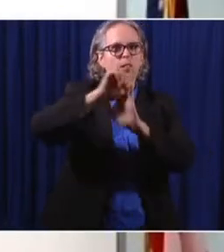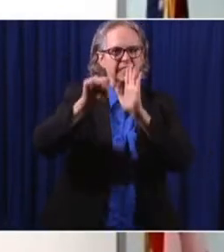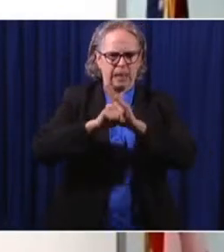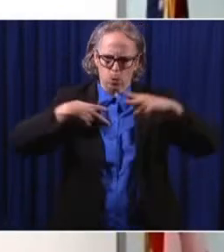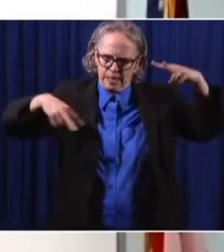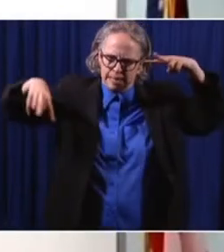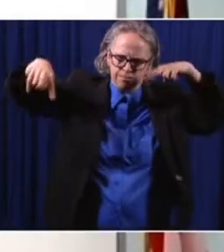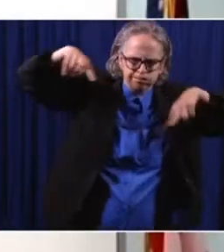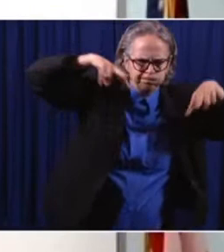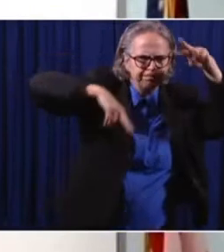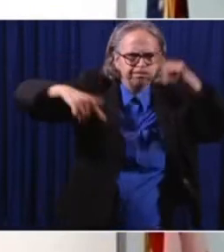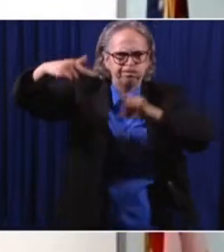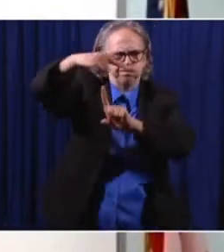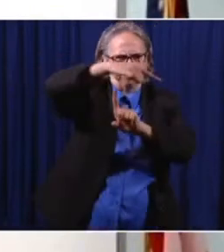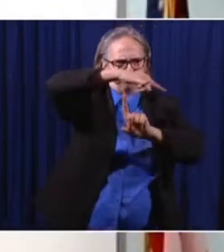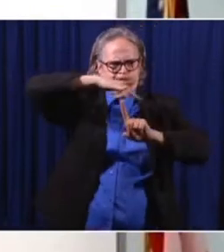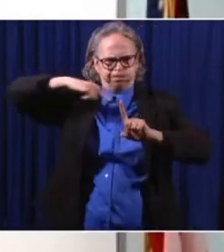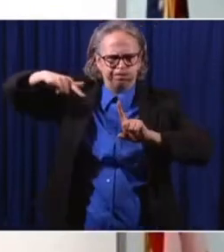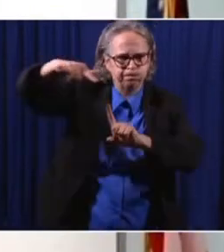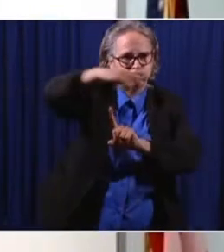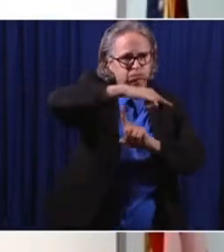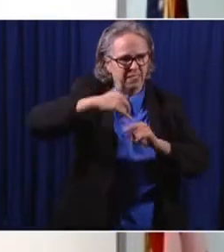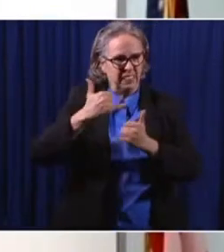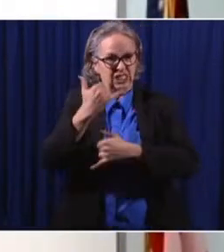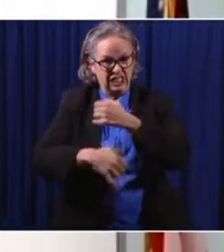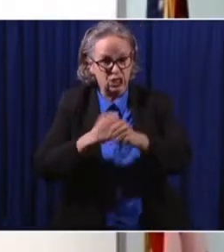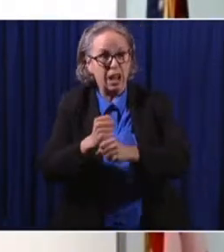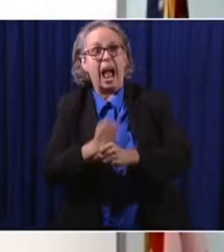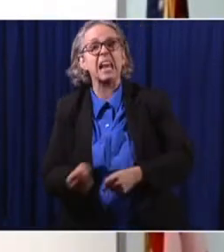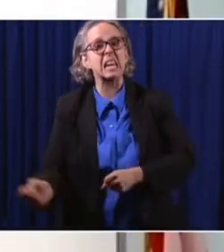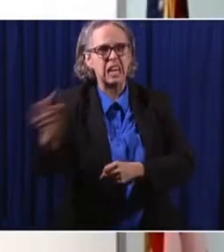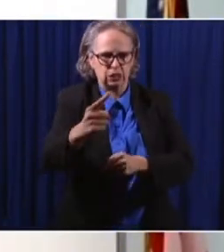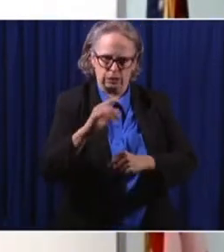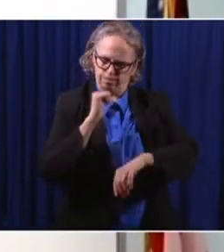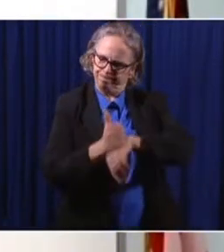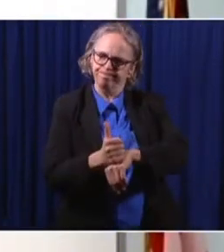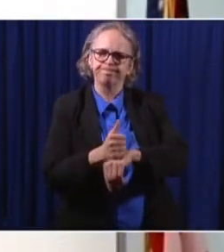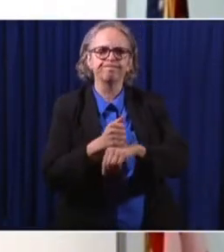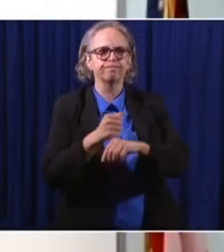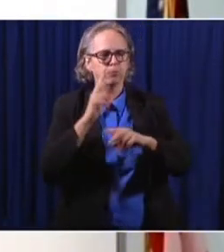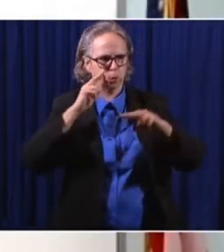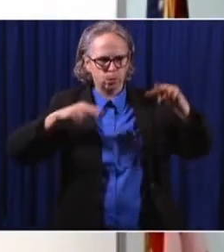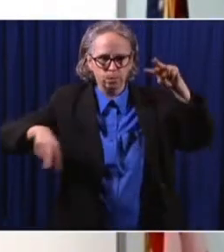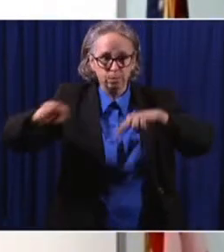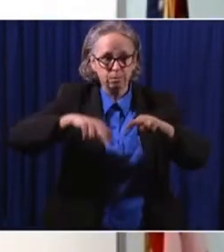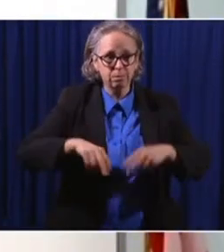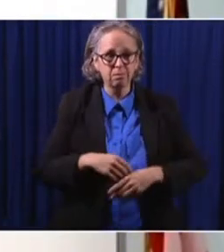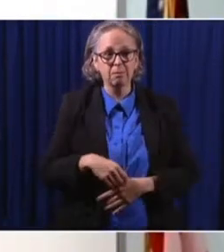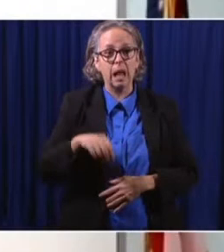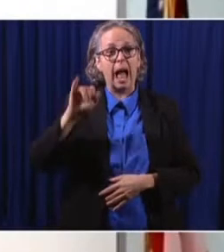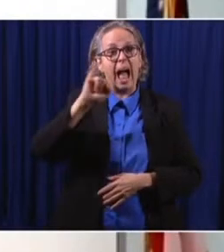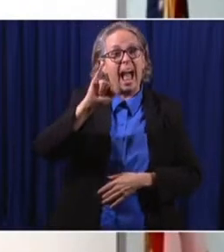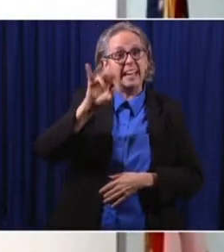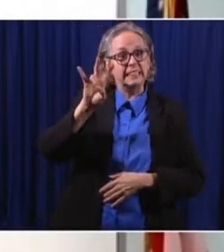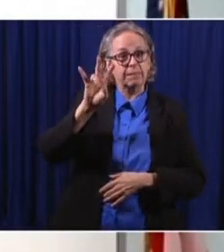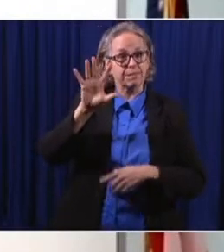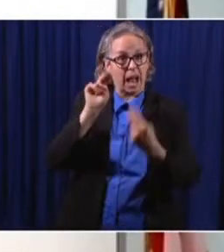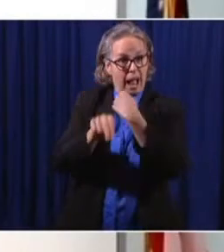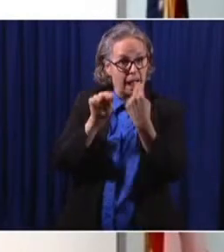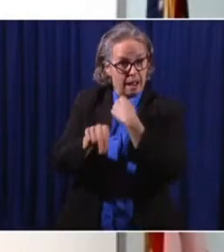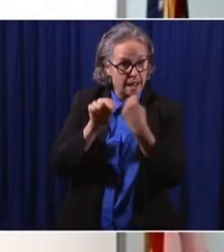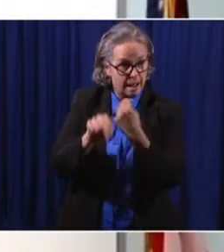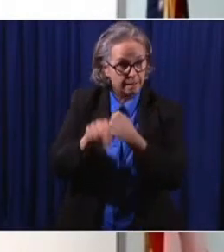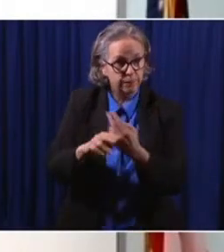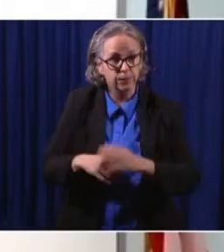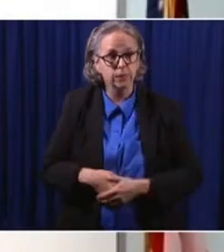next year. Some of the construction airspeed enforcement zones include I-75 in Allen County, US 23